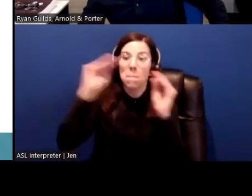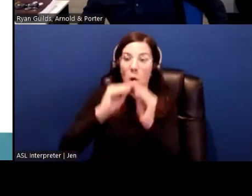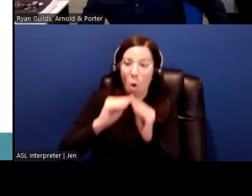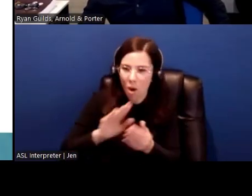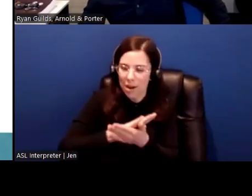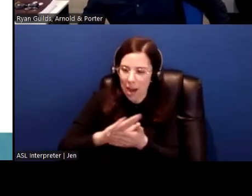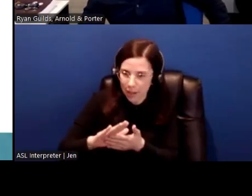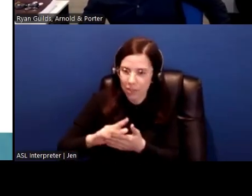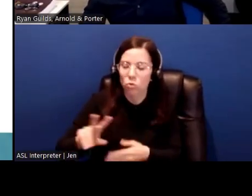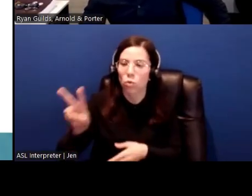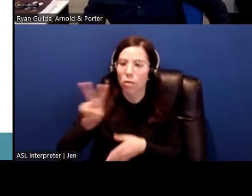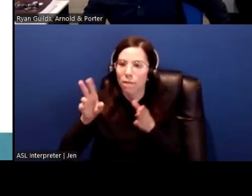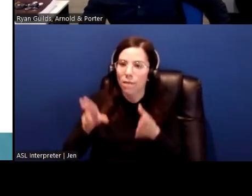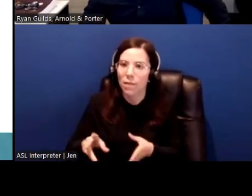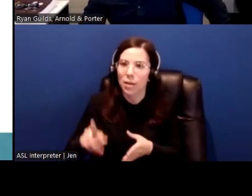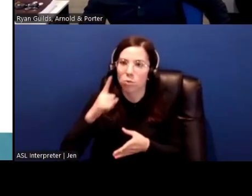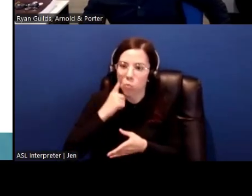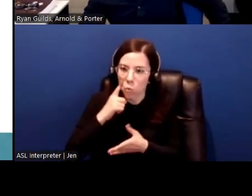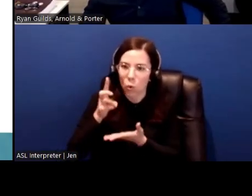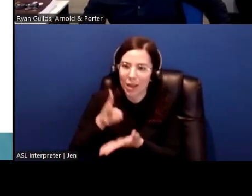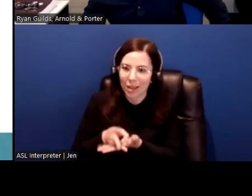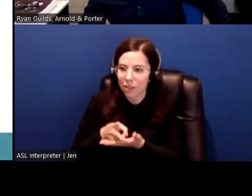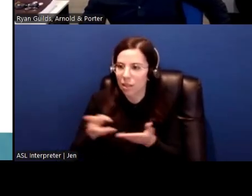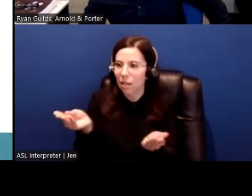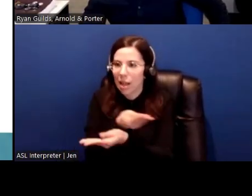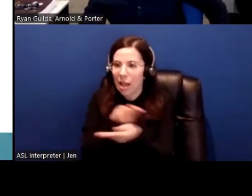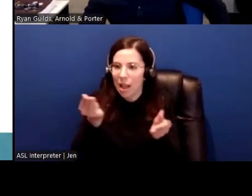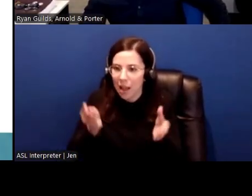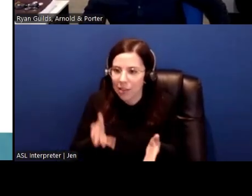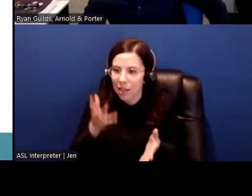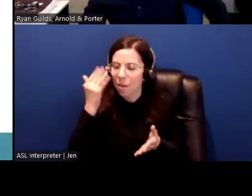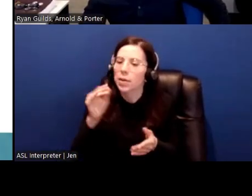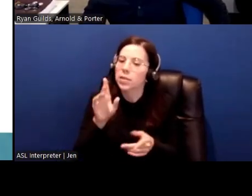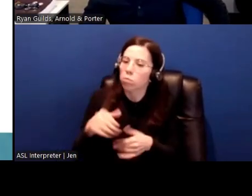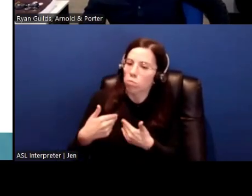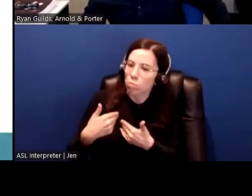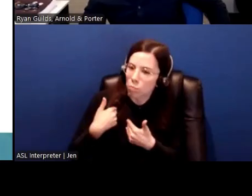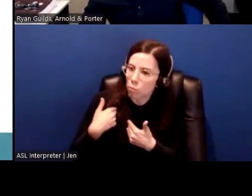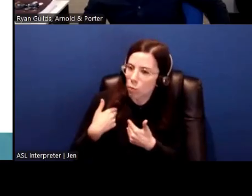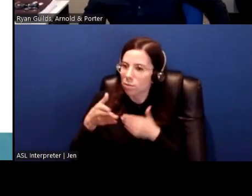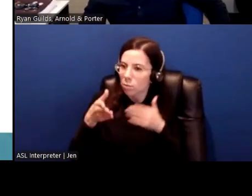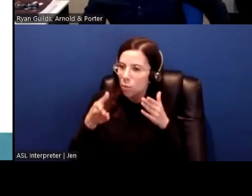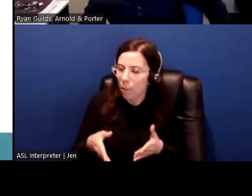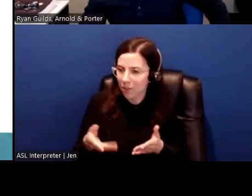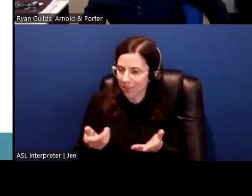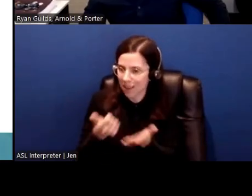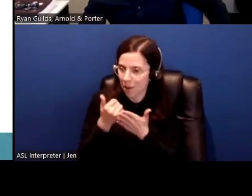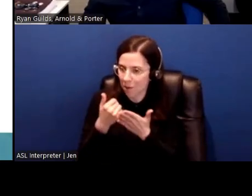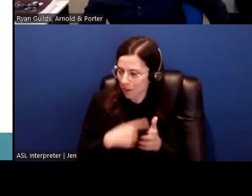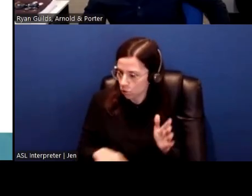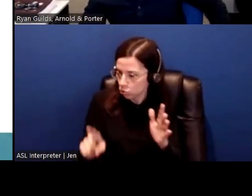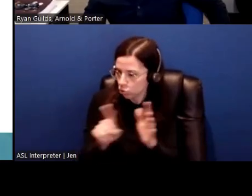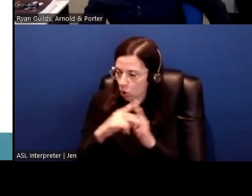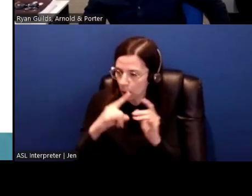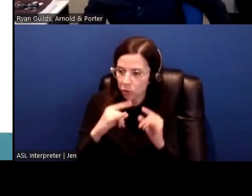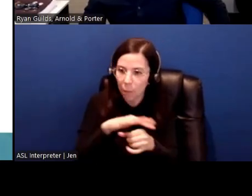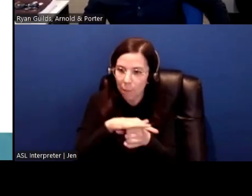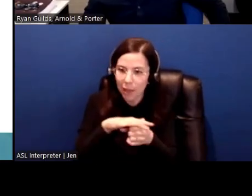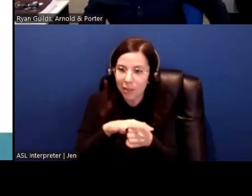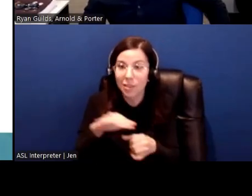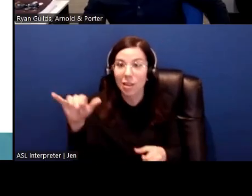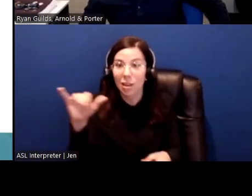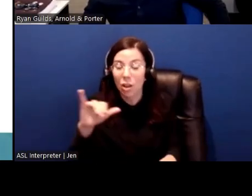witness liaison because that's the individual who's going to assist with getting me on base and traveling your